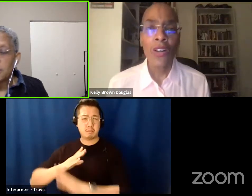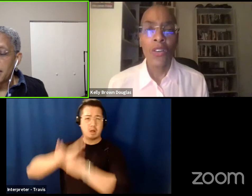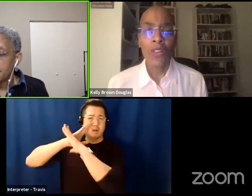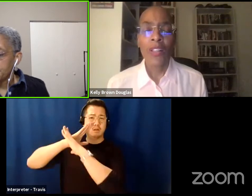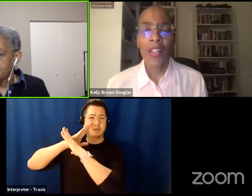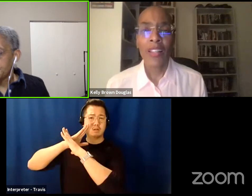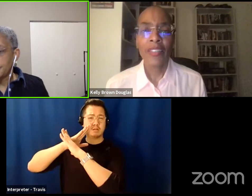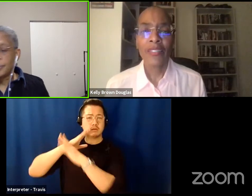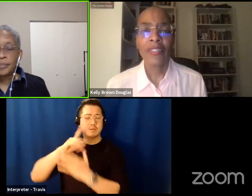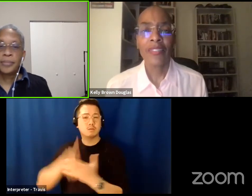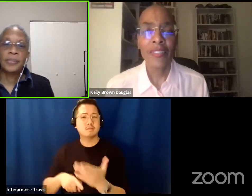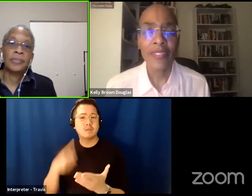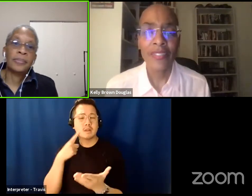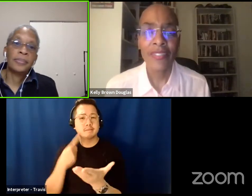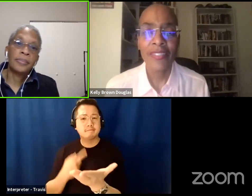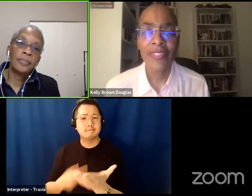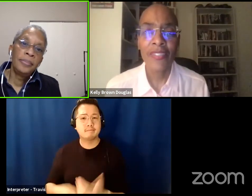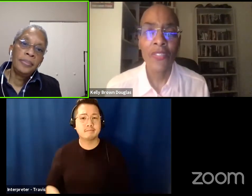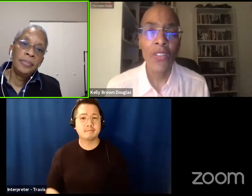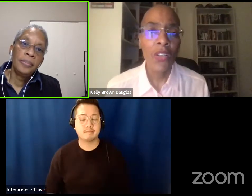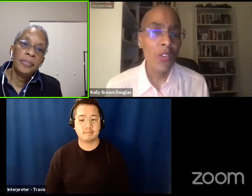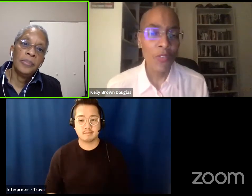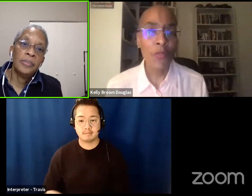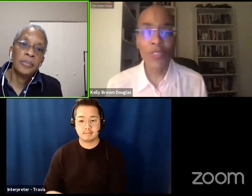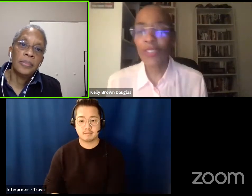What do you think?